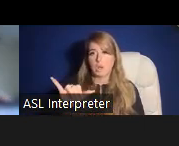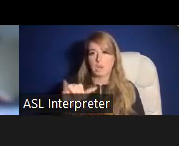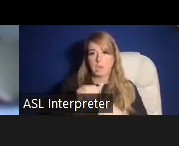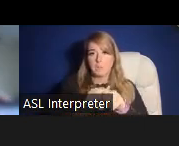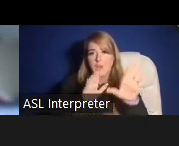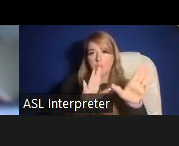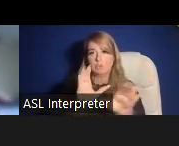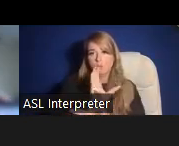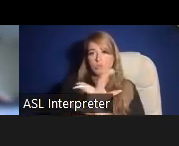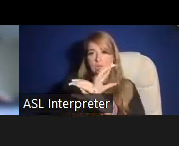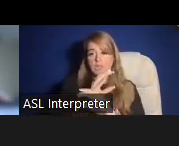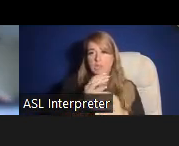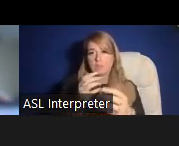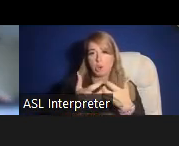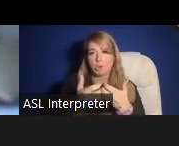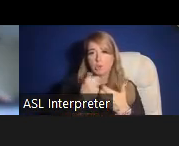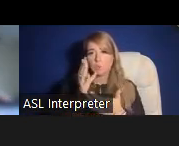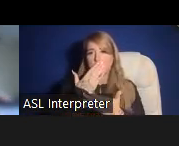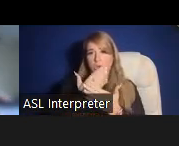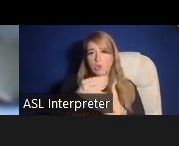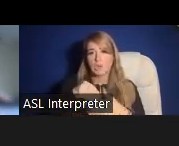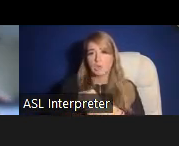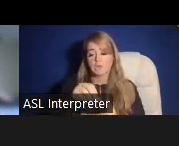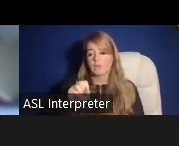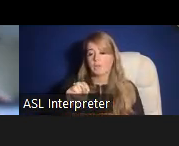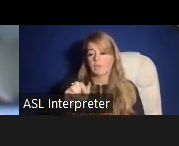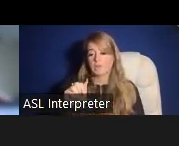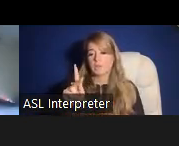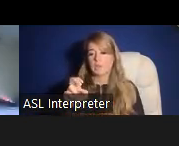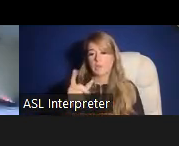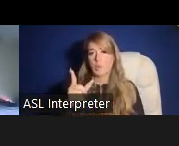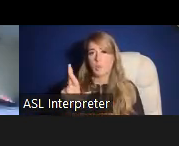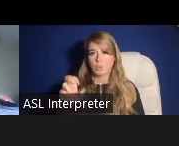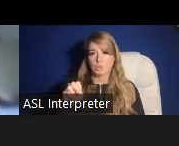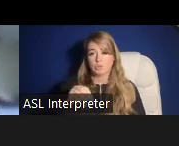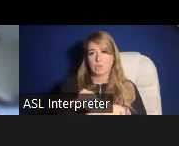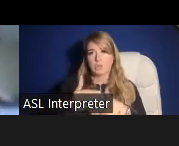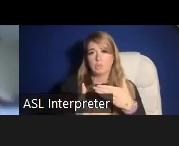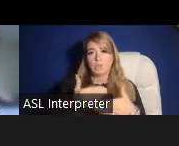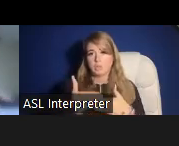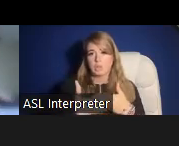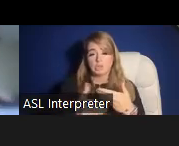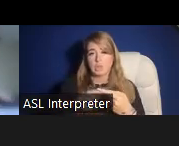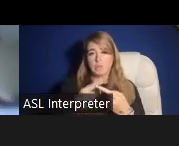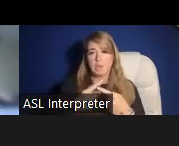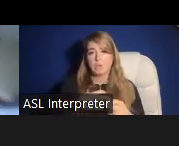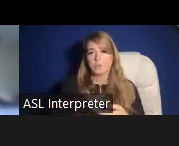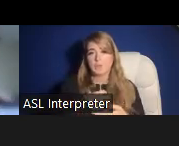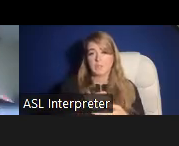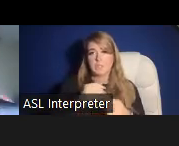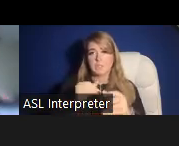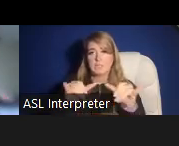Partners would be good as in the stakeholders in the process about the grievance